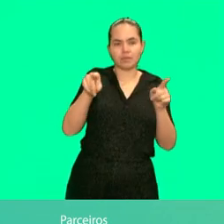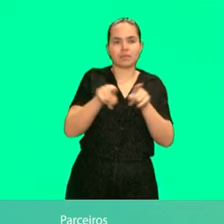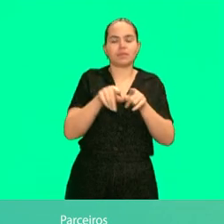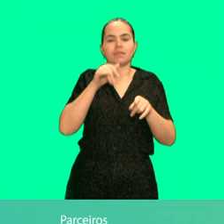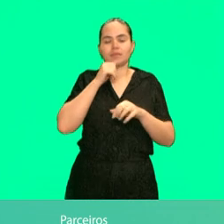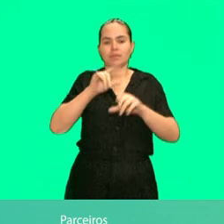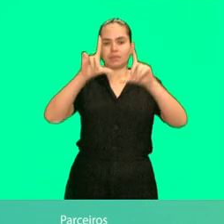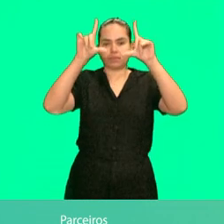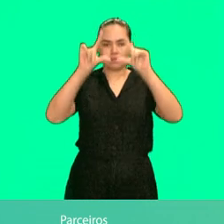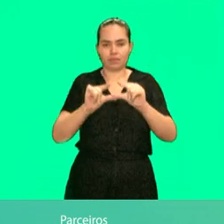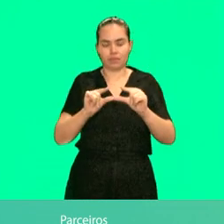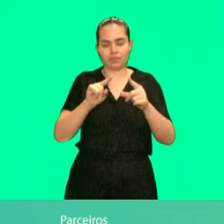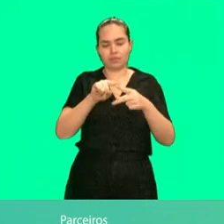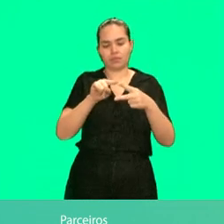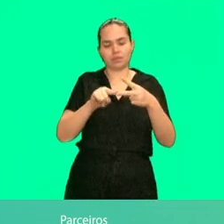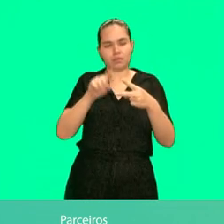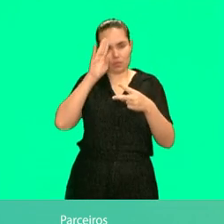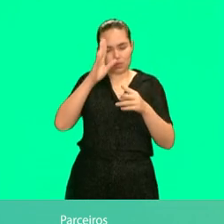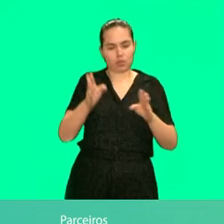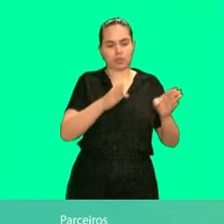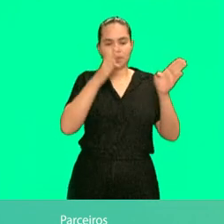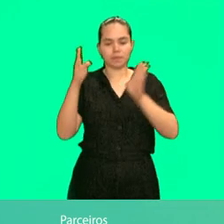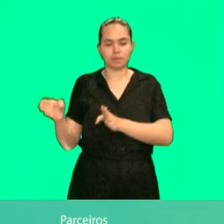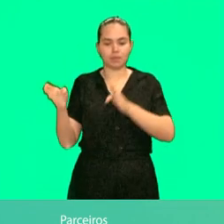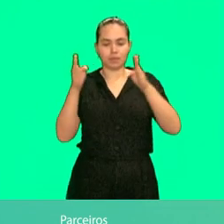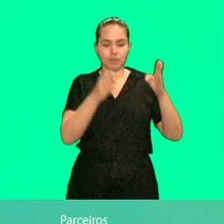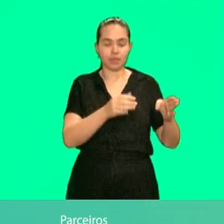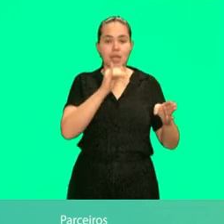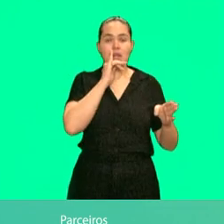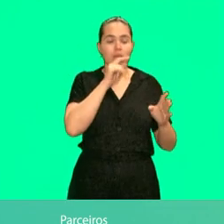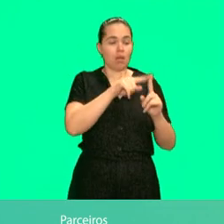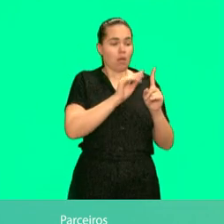so heating for the oven,